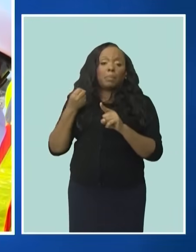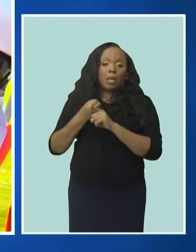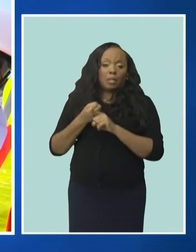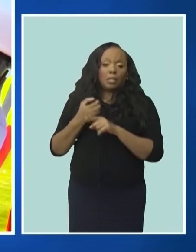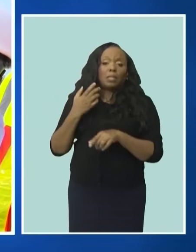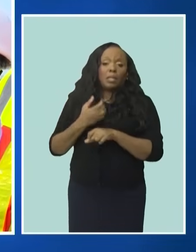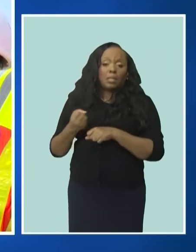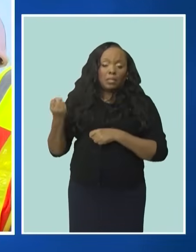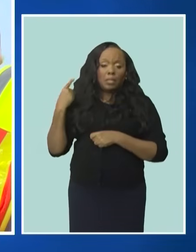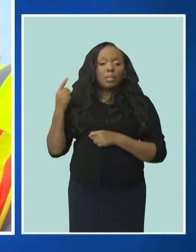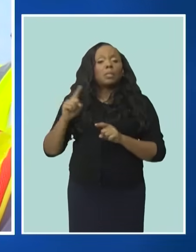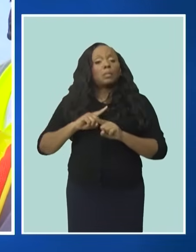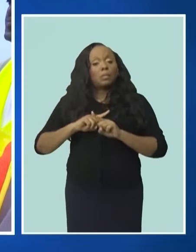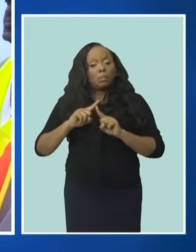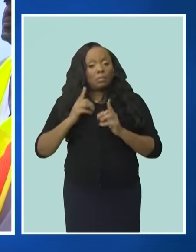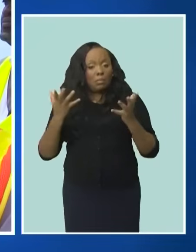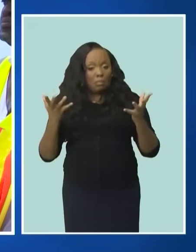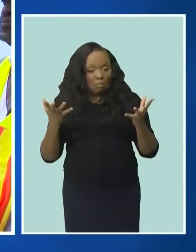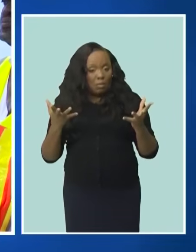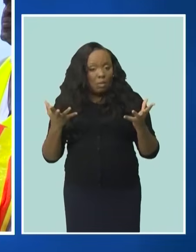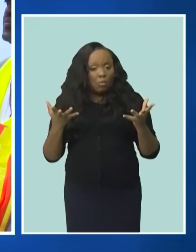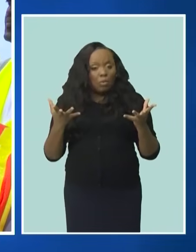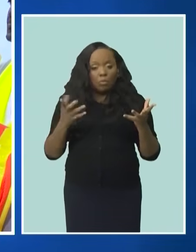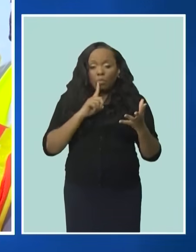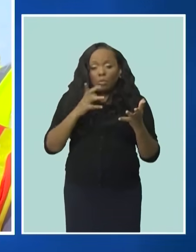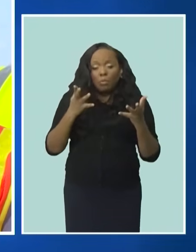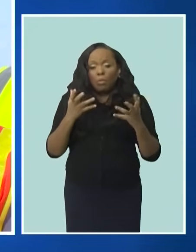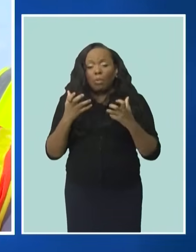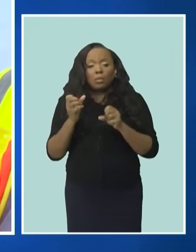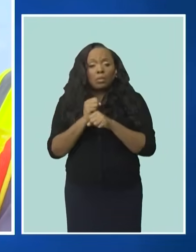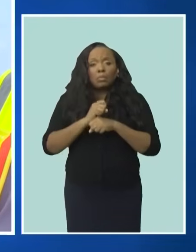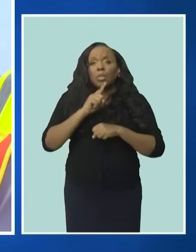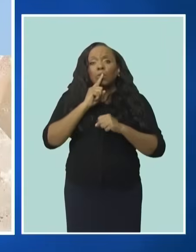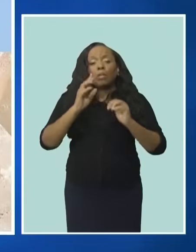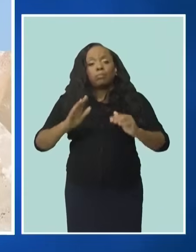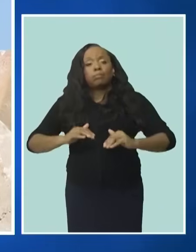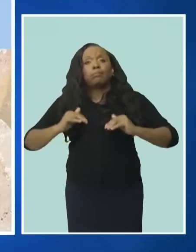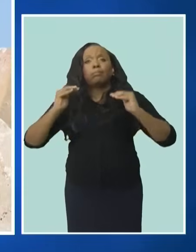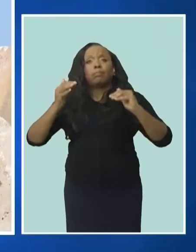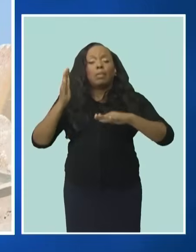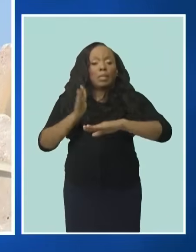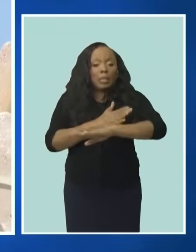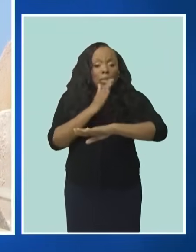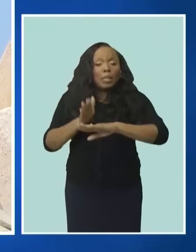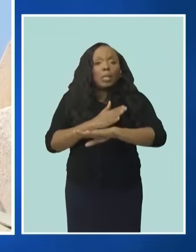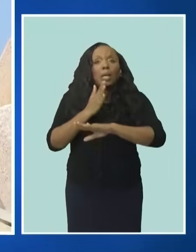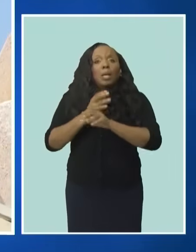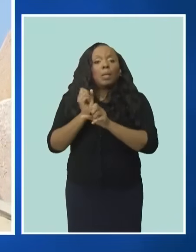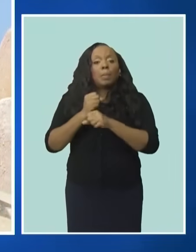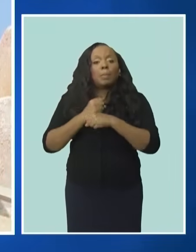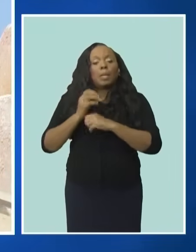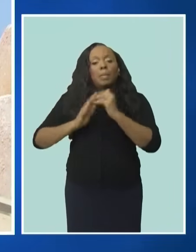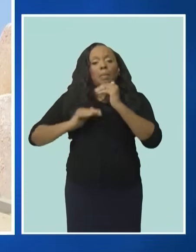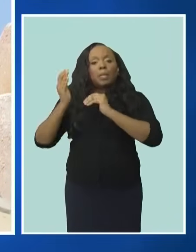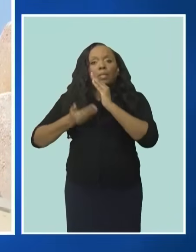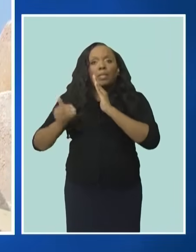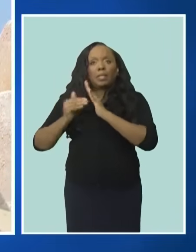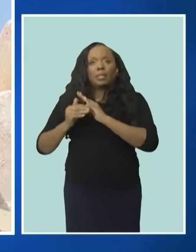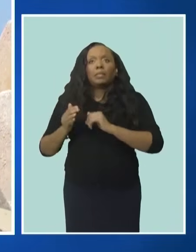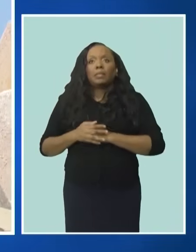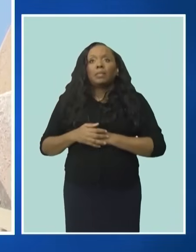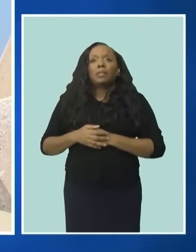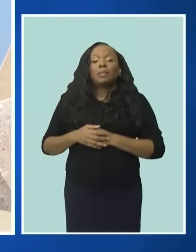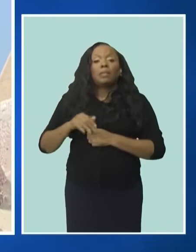safely as possible and to Beard's international standards. Last November, the World Bank approved $54